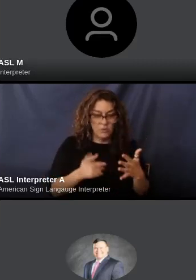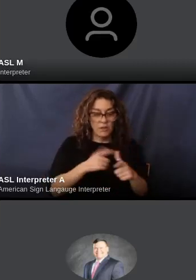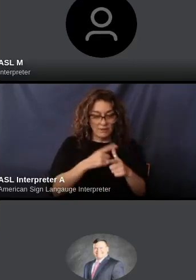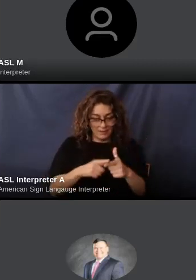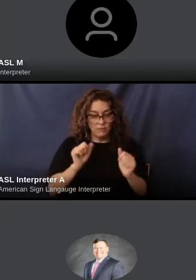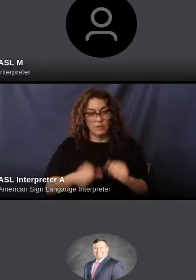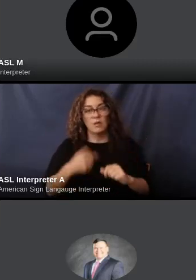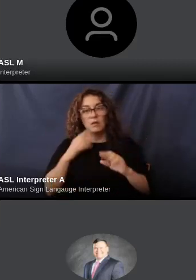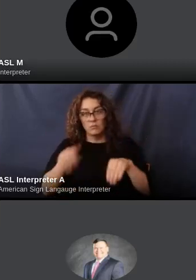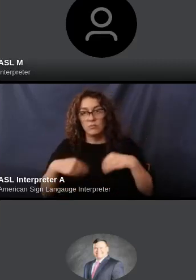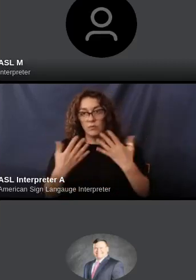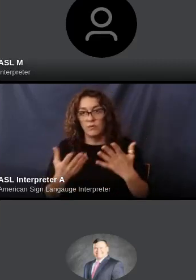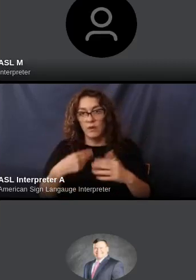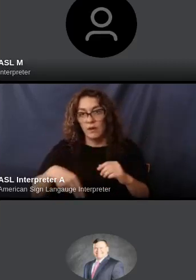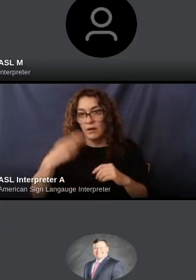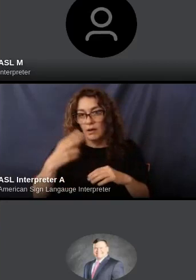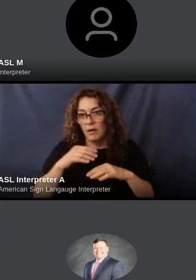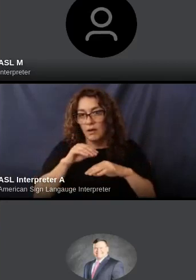Yeah.